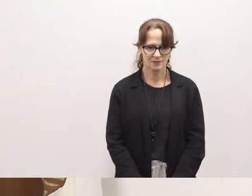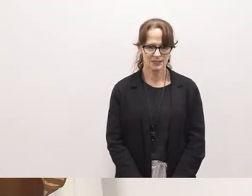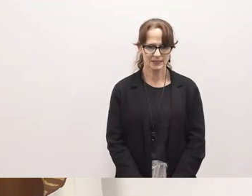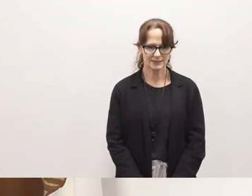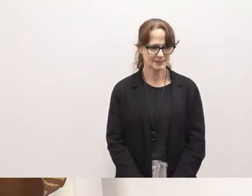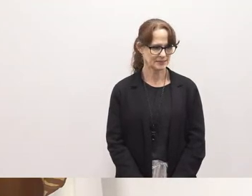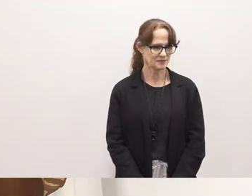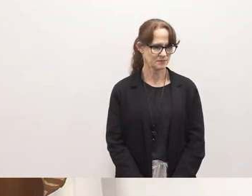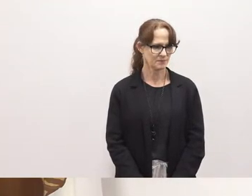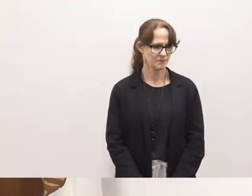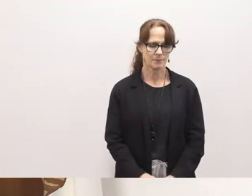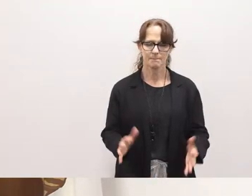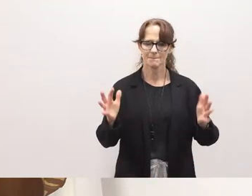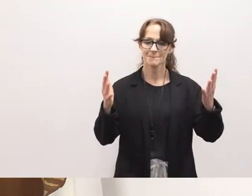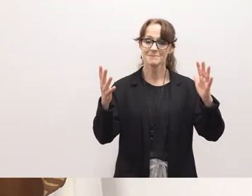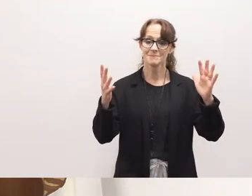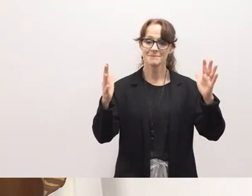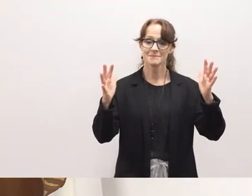Okay.